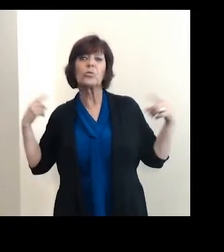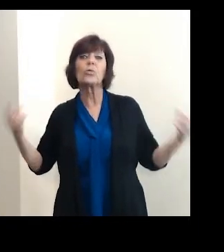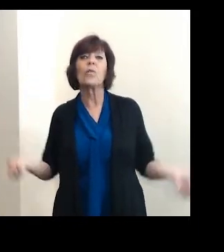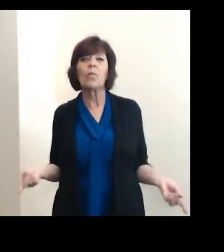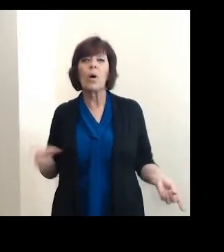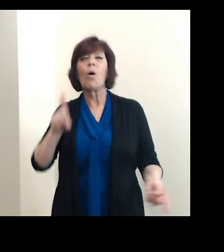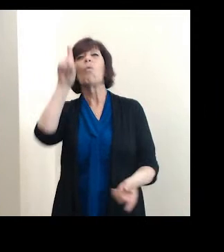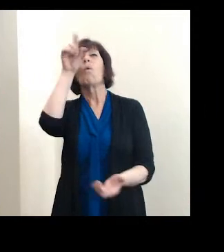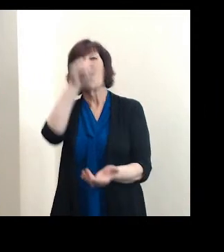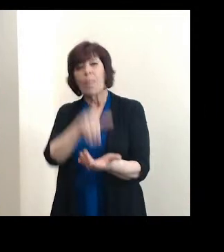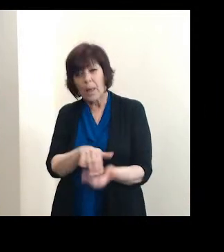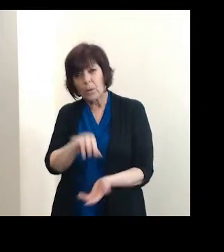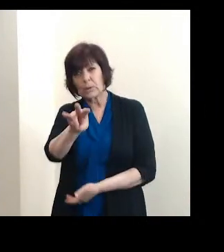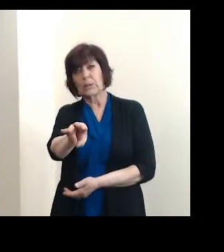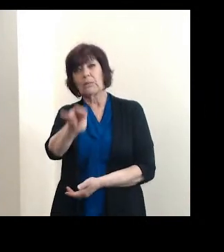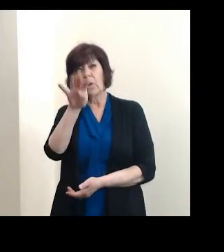been